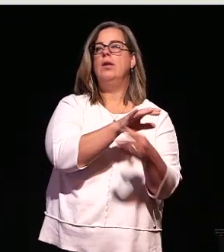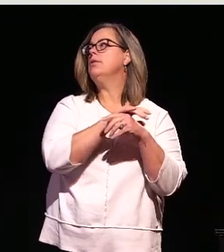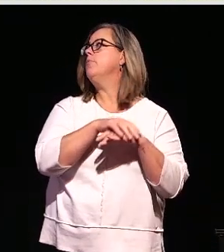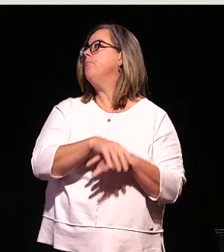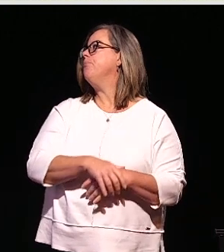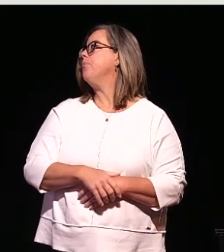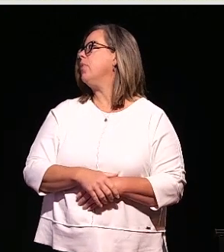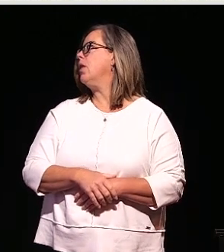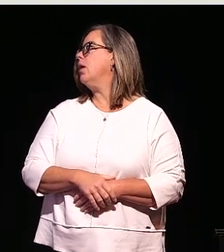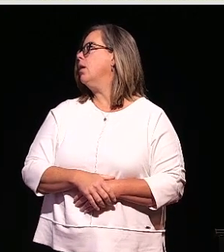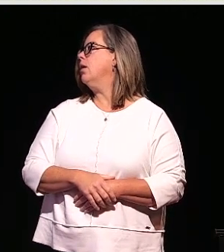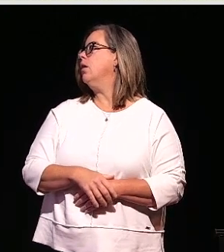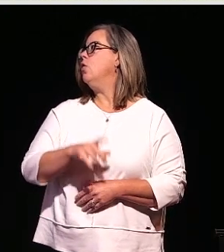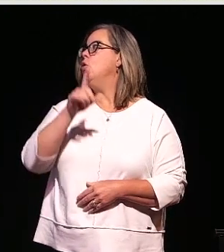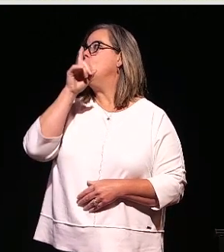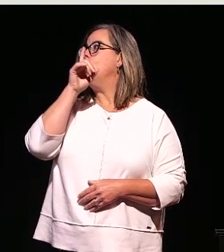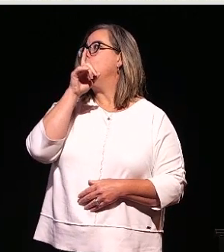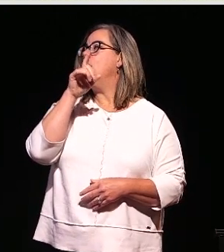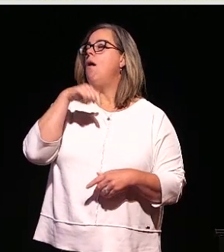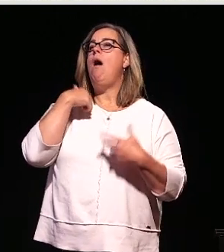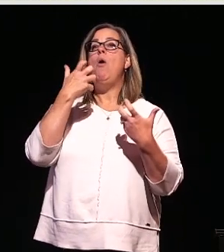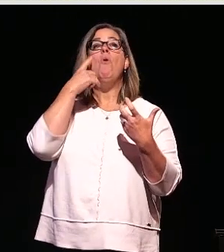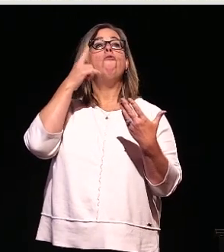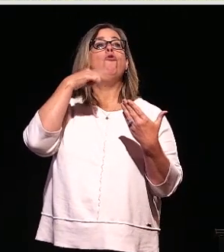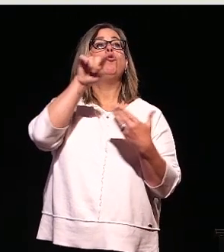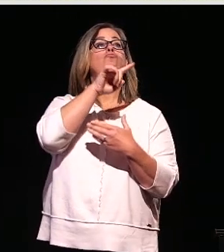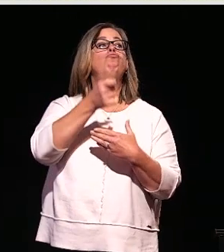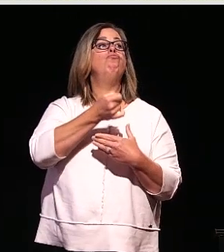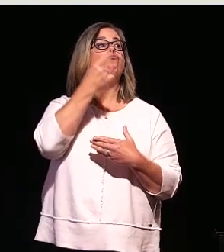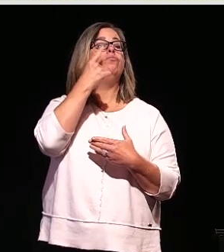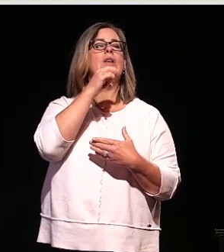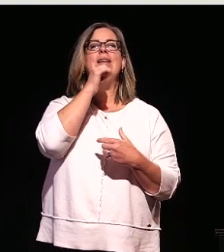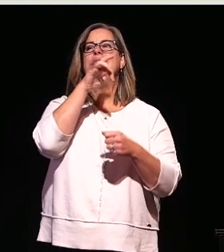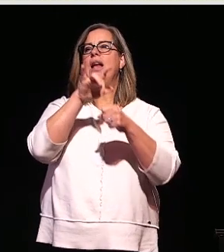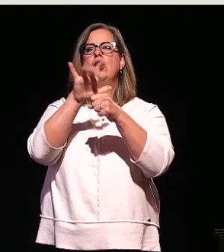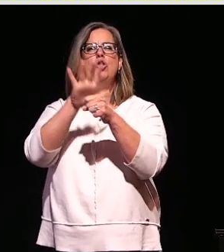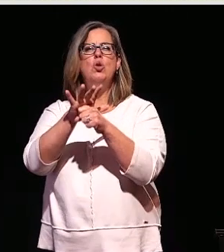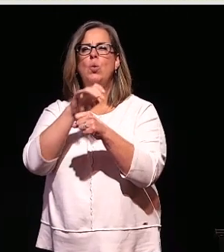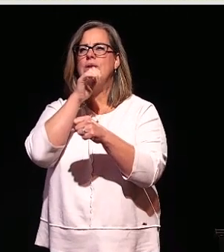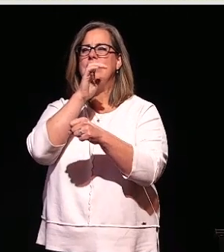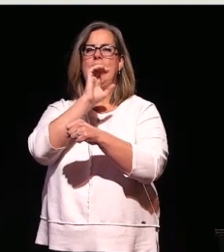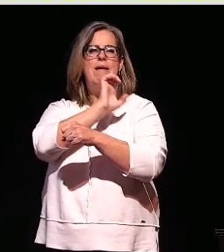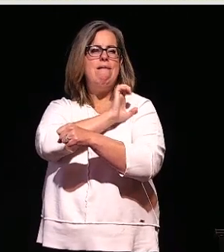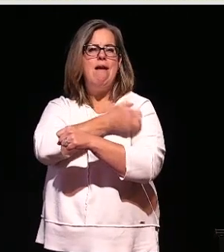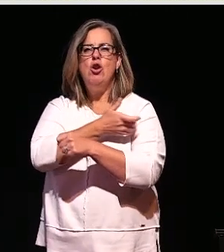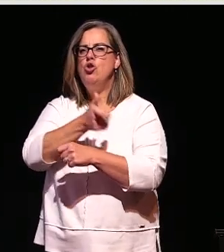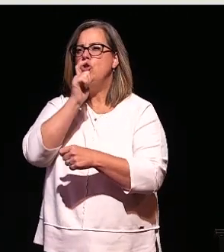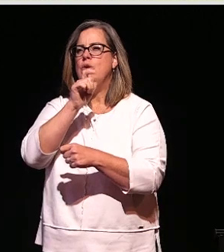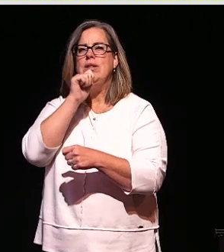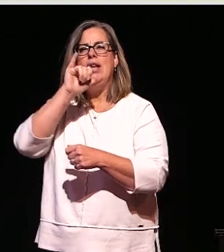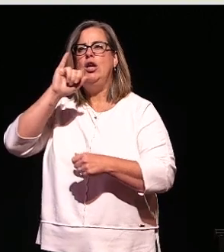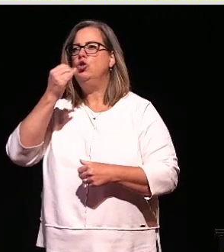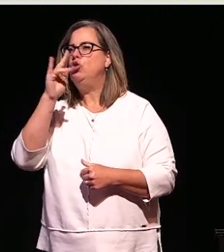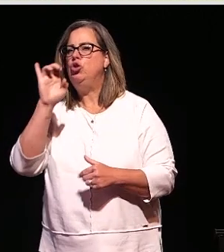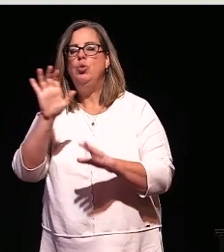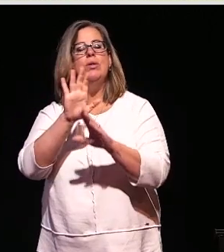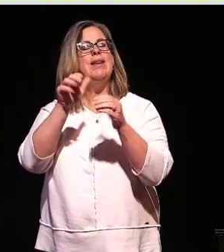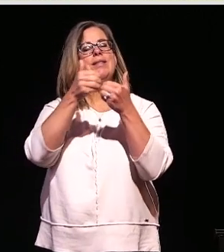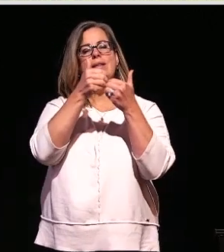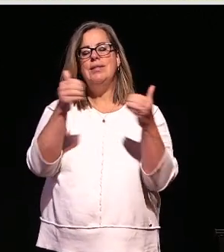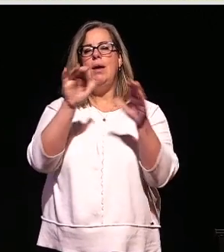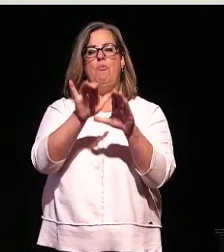And it's a very exciting place. I want you to understand, though, that it's not soda, it's not energy drinks, it's not juices, right? It's a separate category,